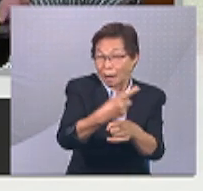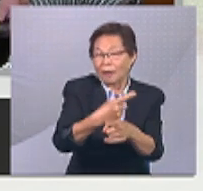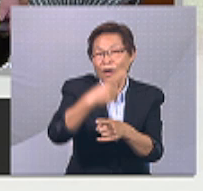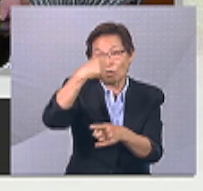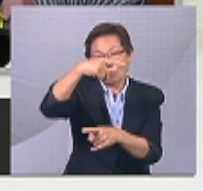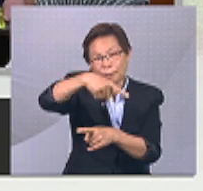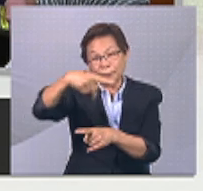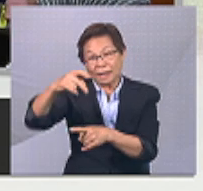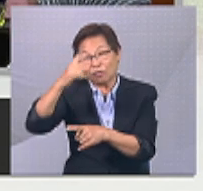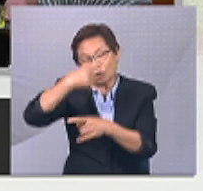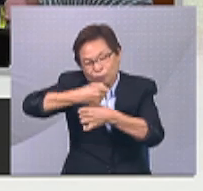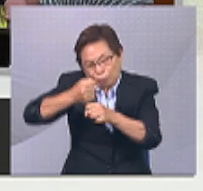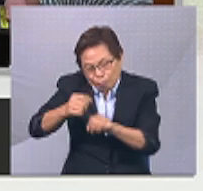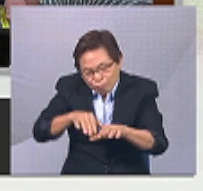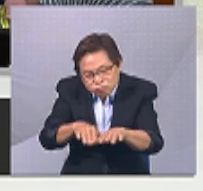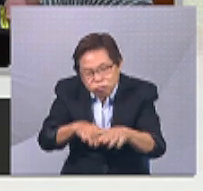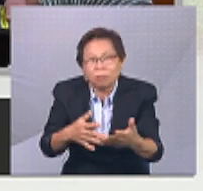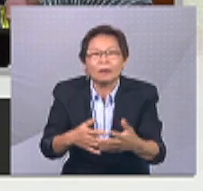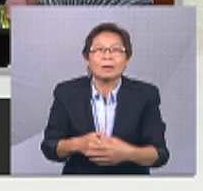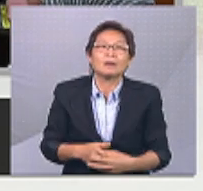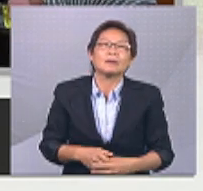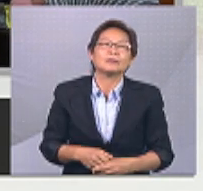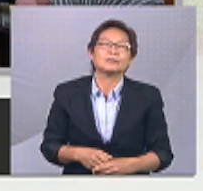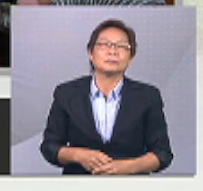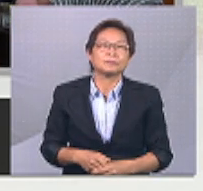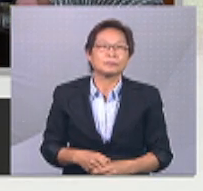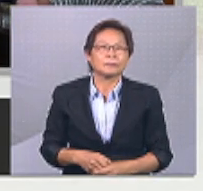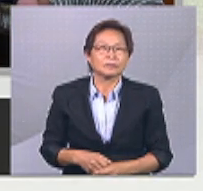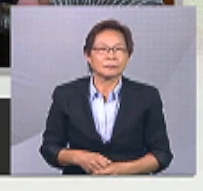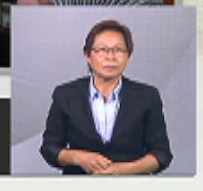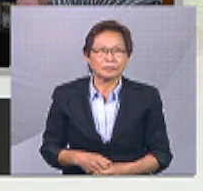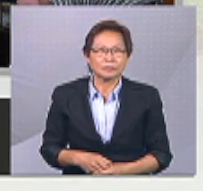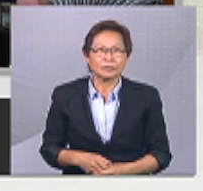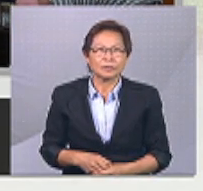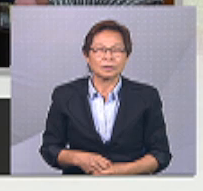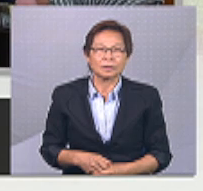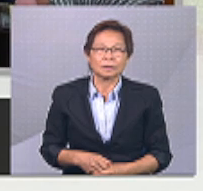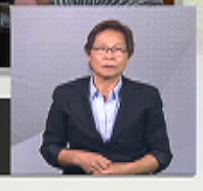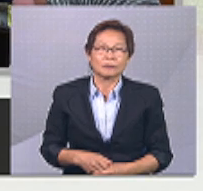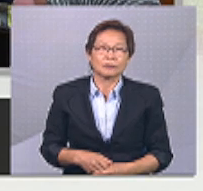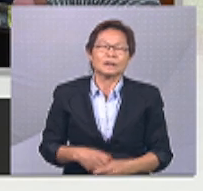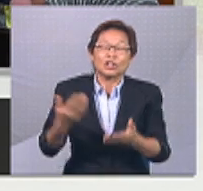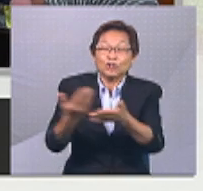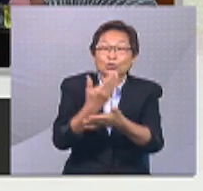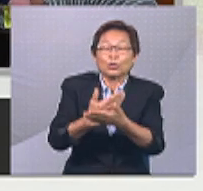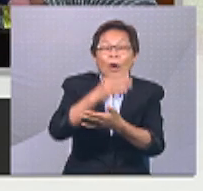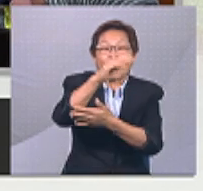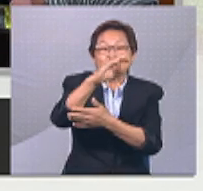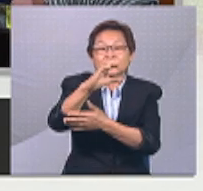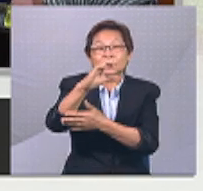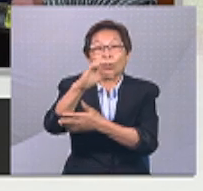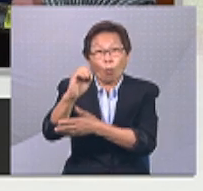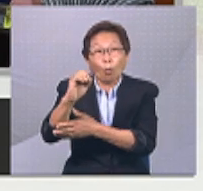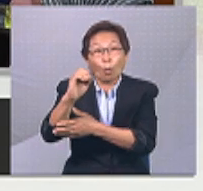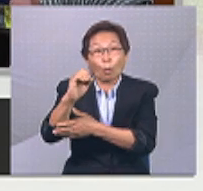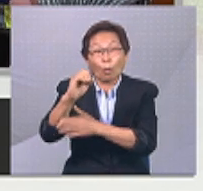to produce that the MOH has? Second, on the new EMCO area, same Masjid India, how